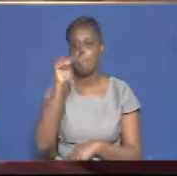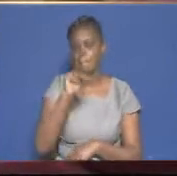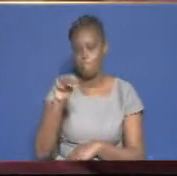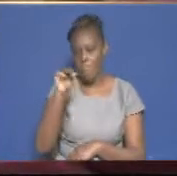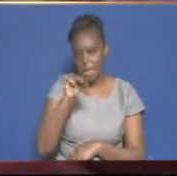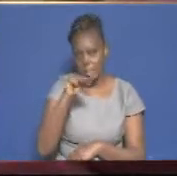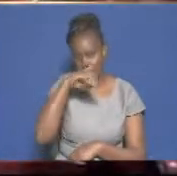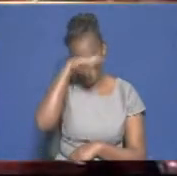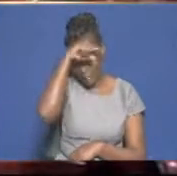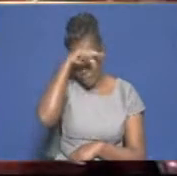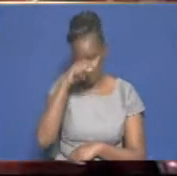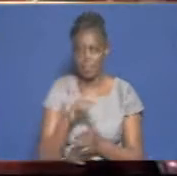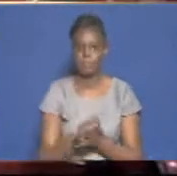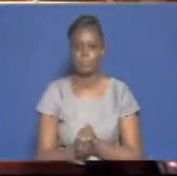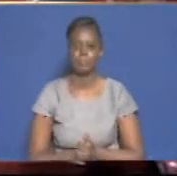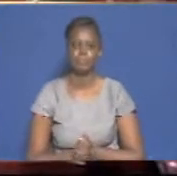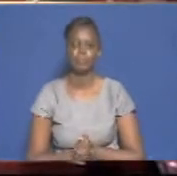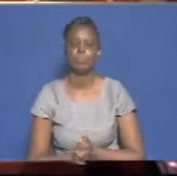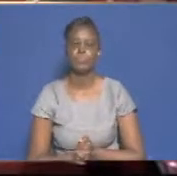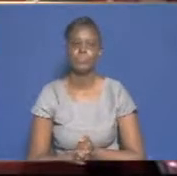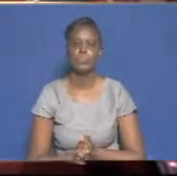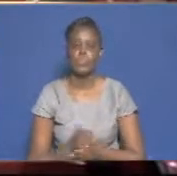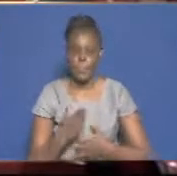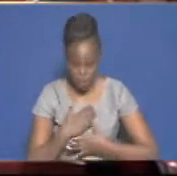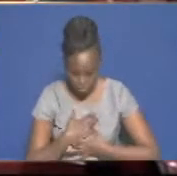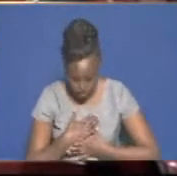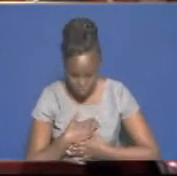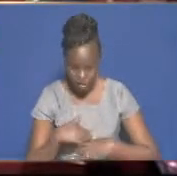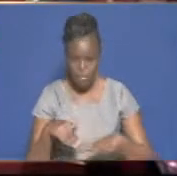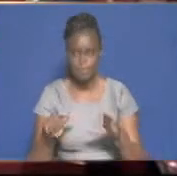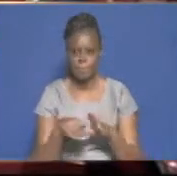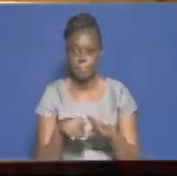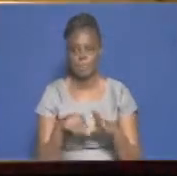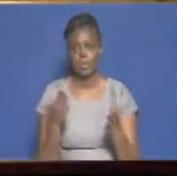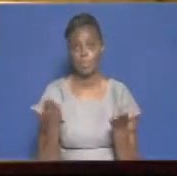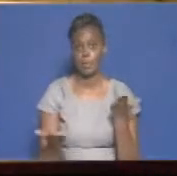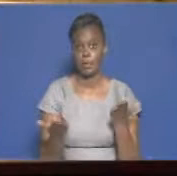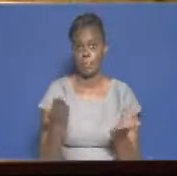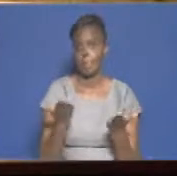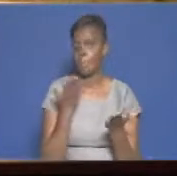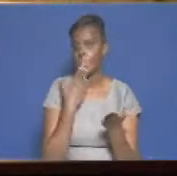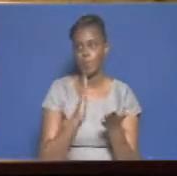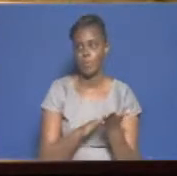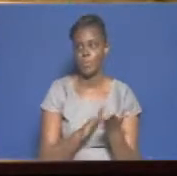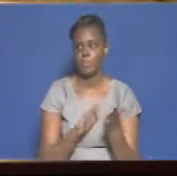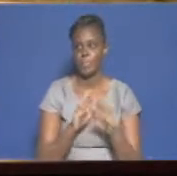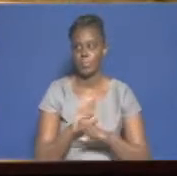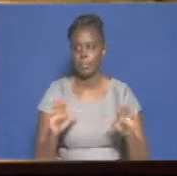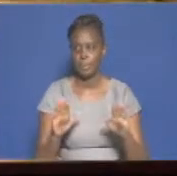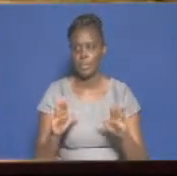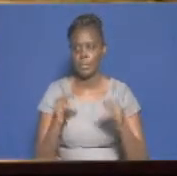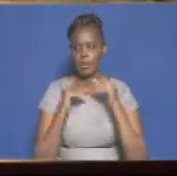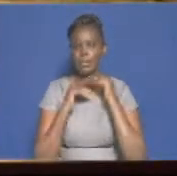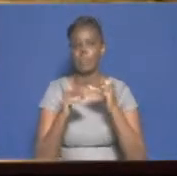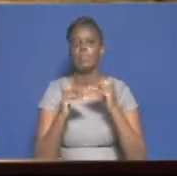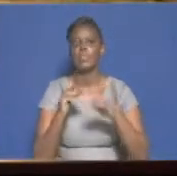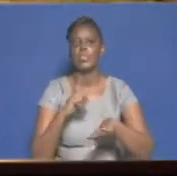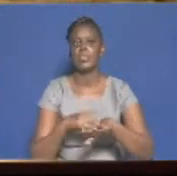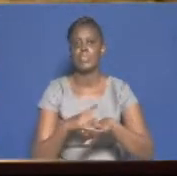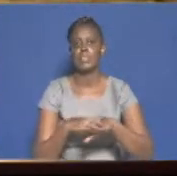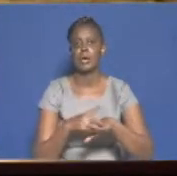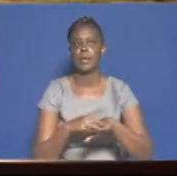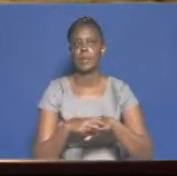degree. Well, honour members, maybe, you know, it was just commented, you know, we are limited by what the time we